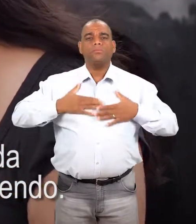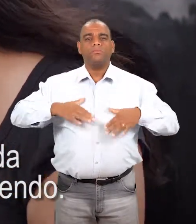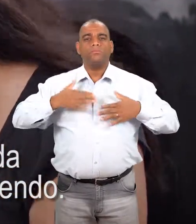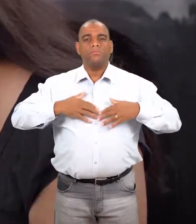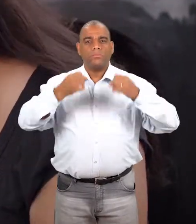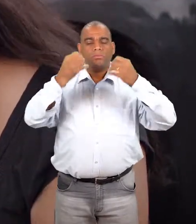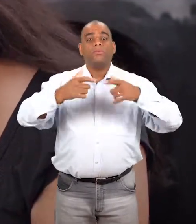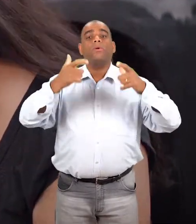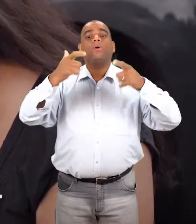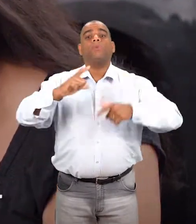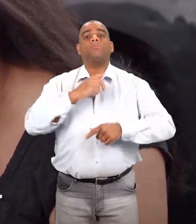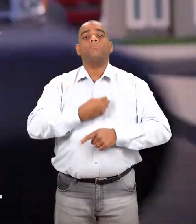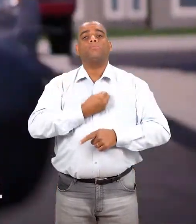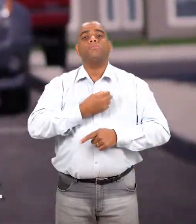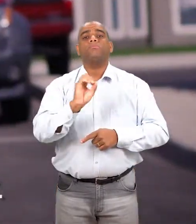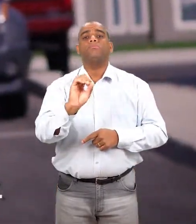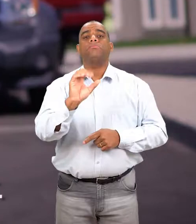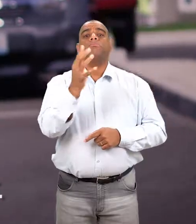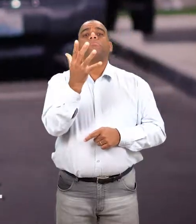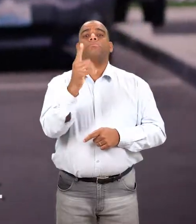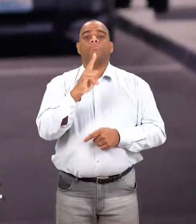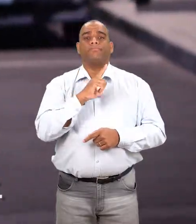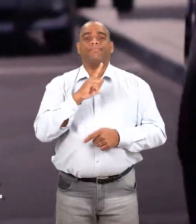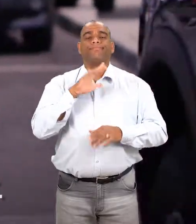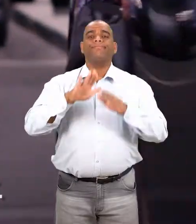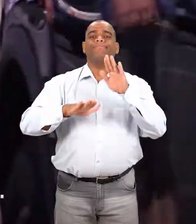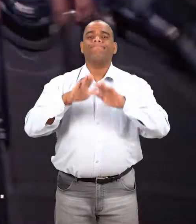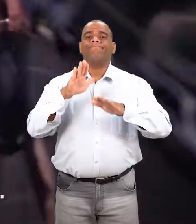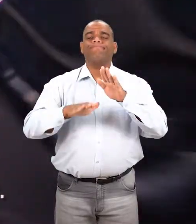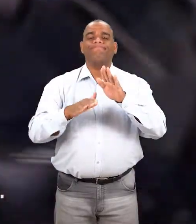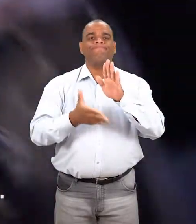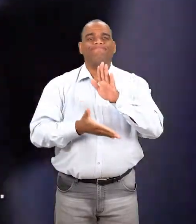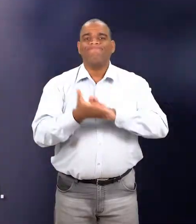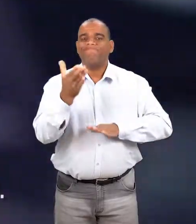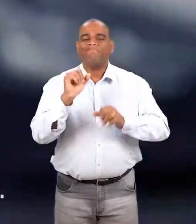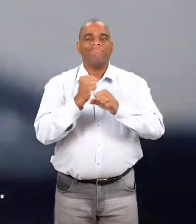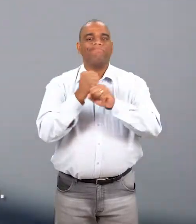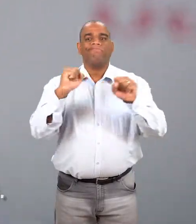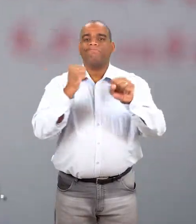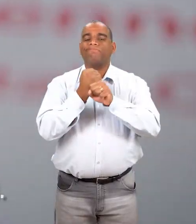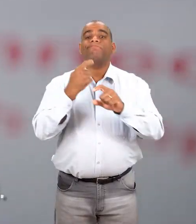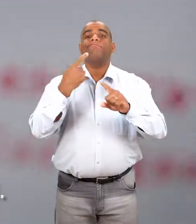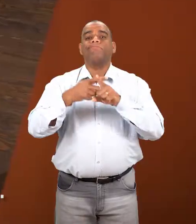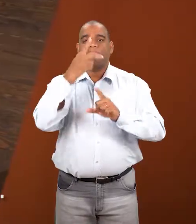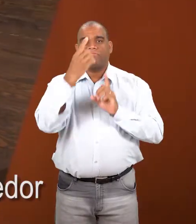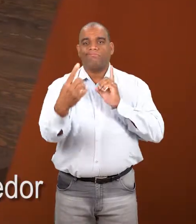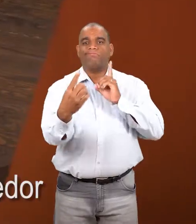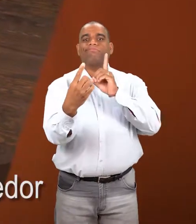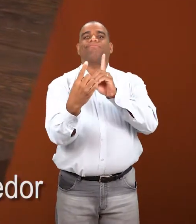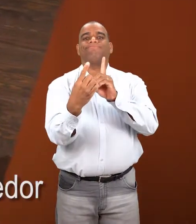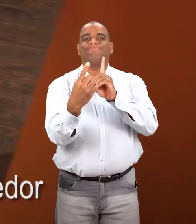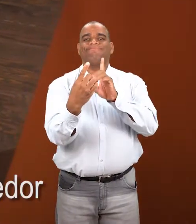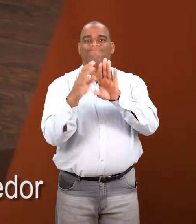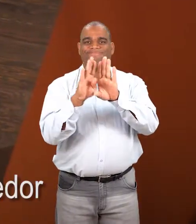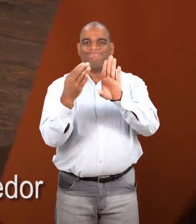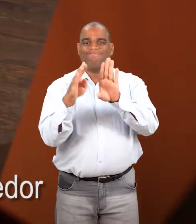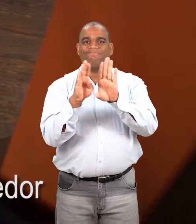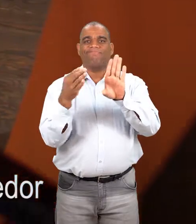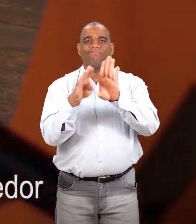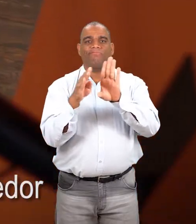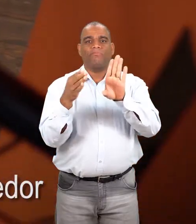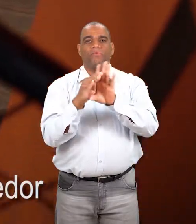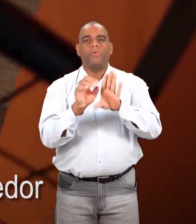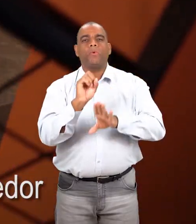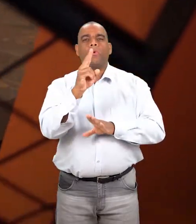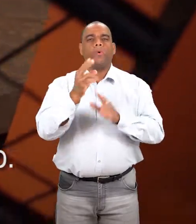what's happening. In some cases, you may not be able to get out. The threat may be between you and the only exit, or perhaps you would have to enter the